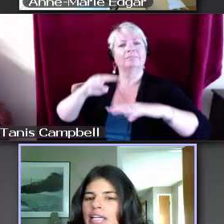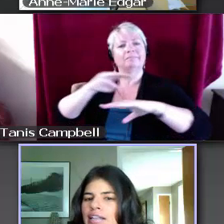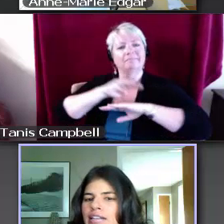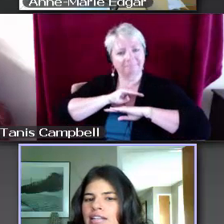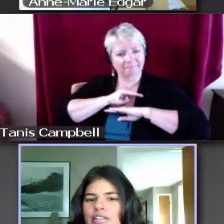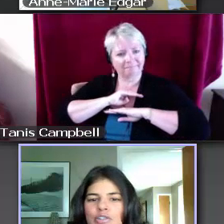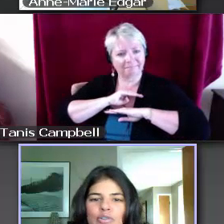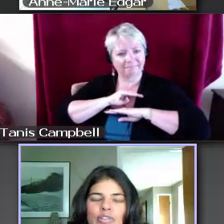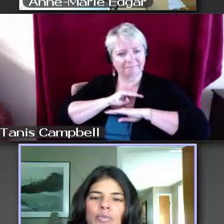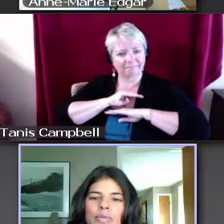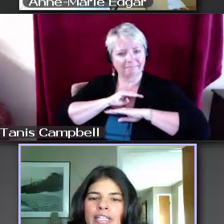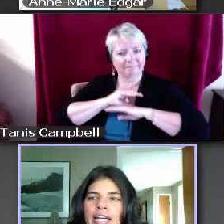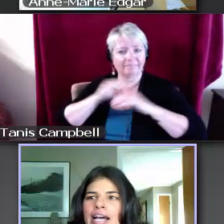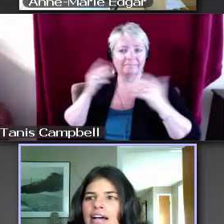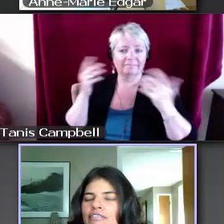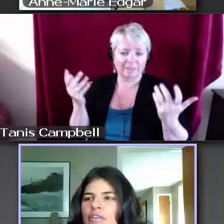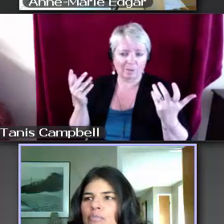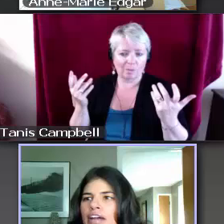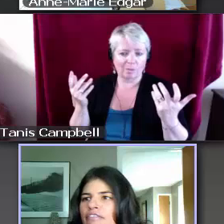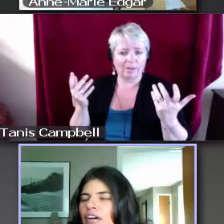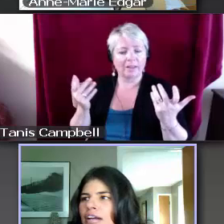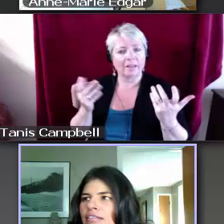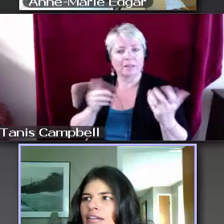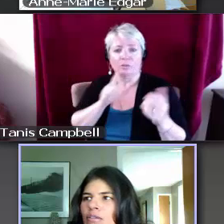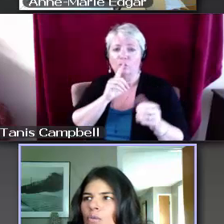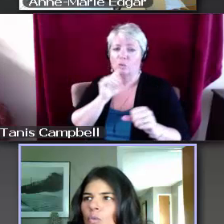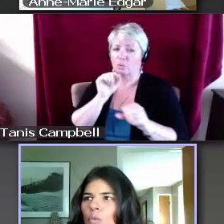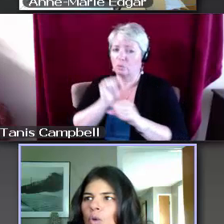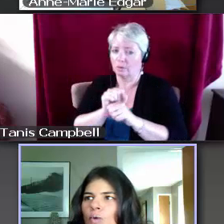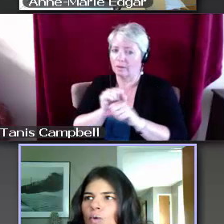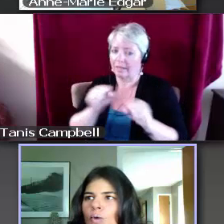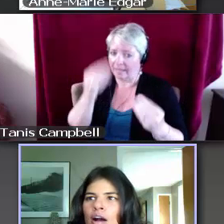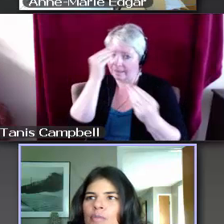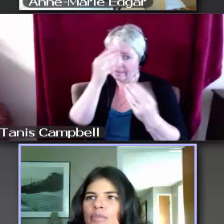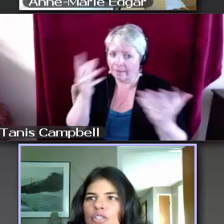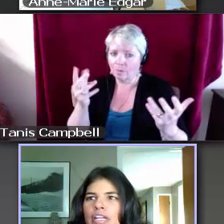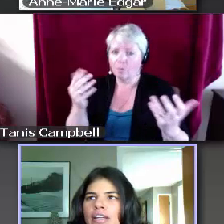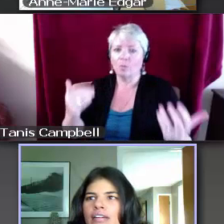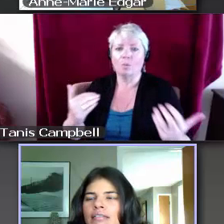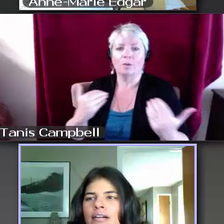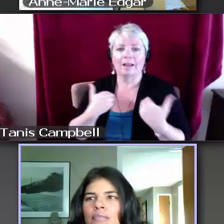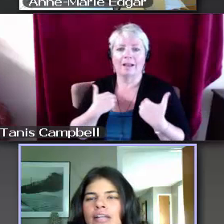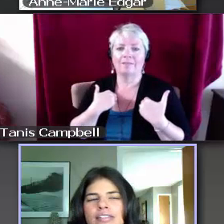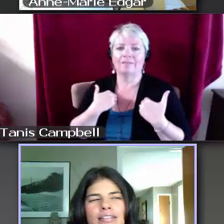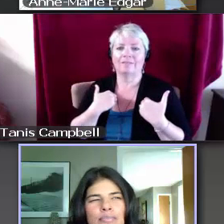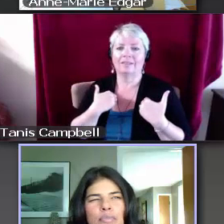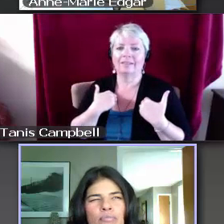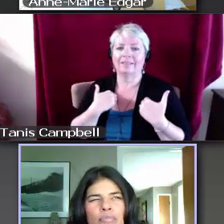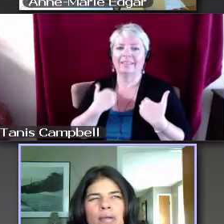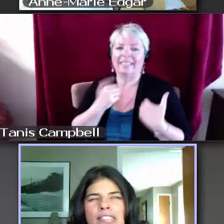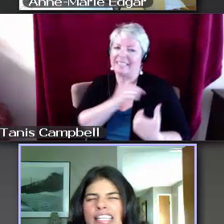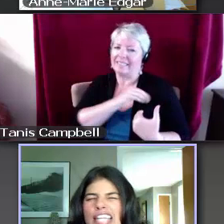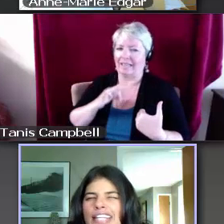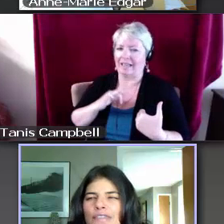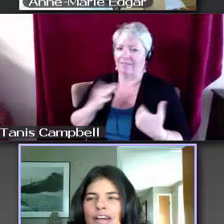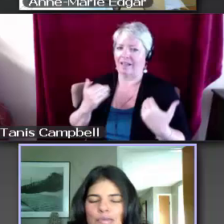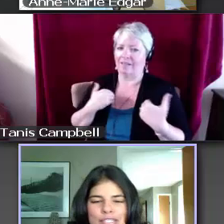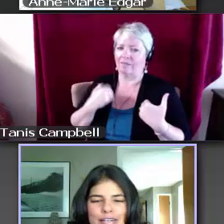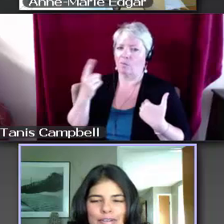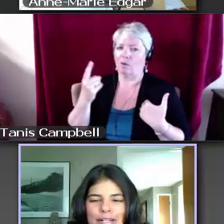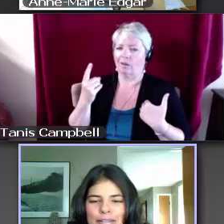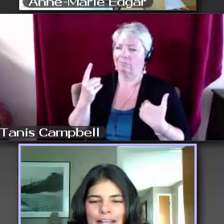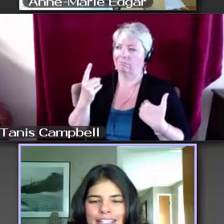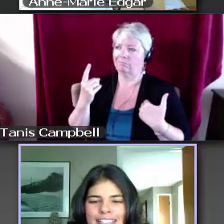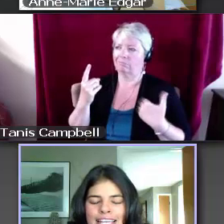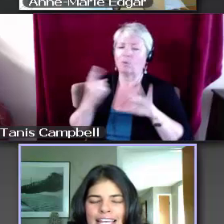them going. And certainly we have by far, I think, one common trait amongst, I'd probably say